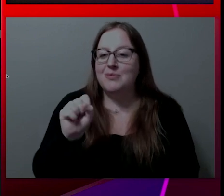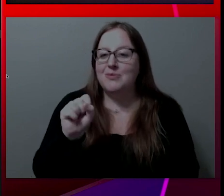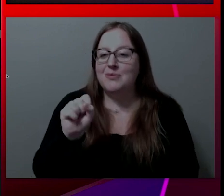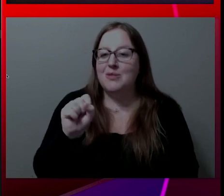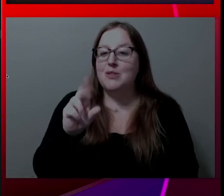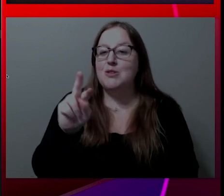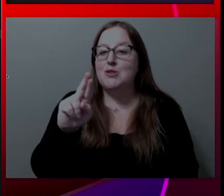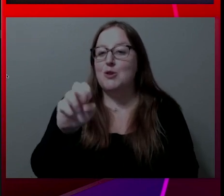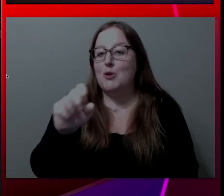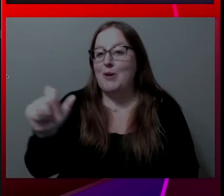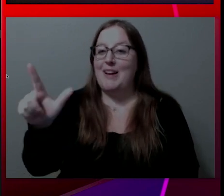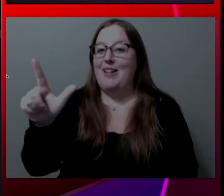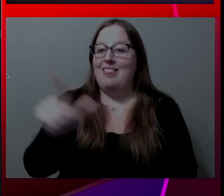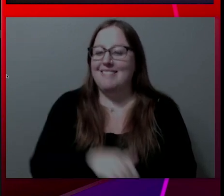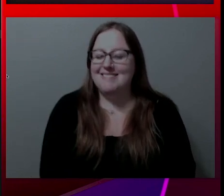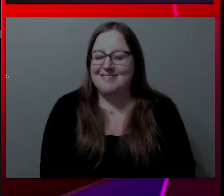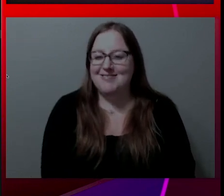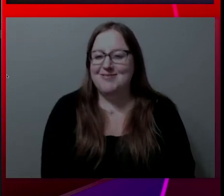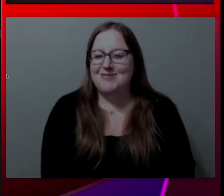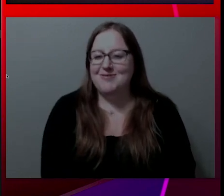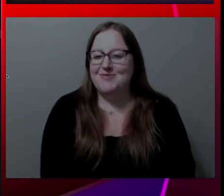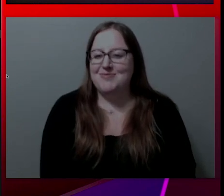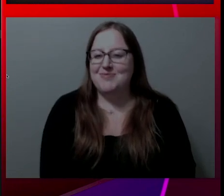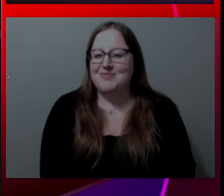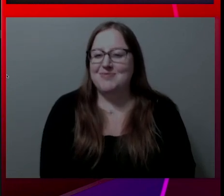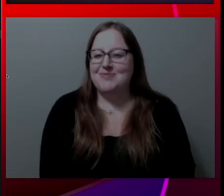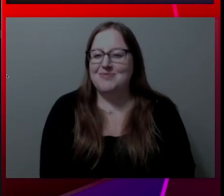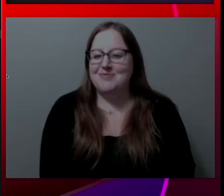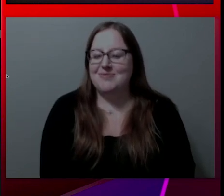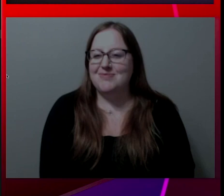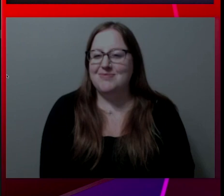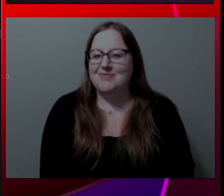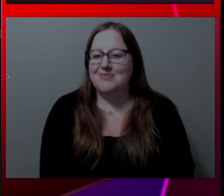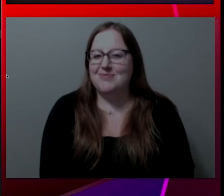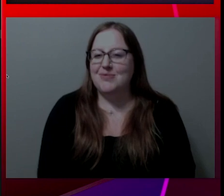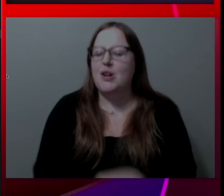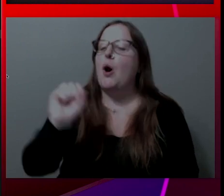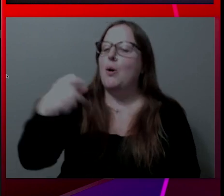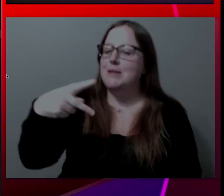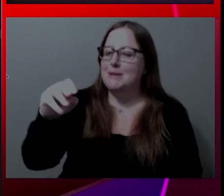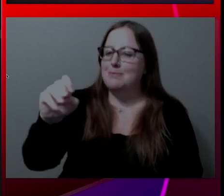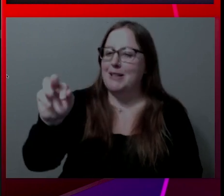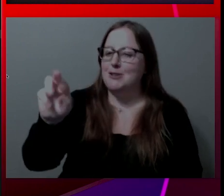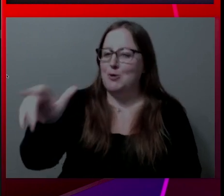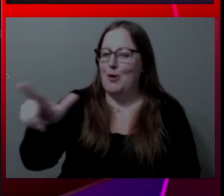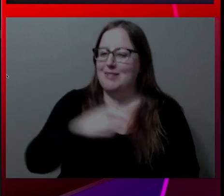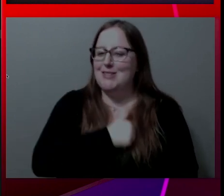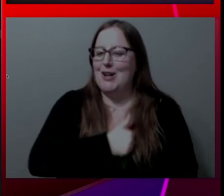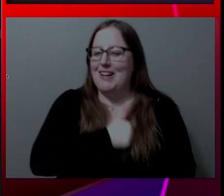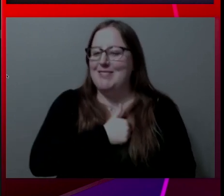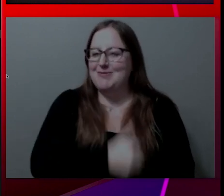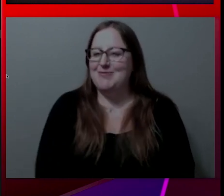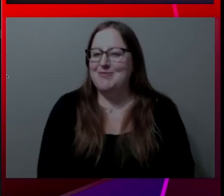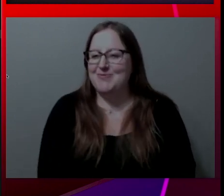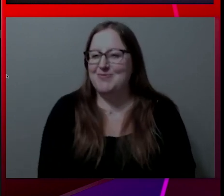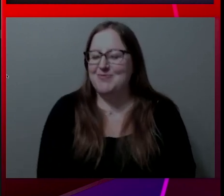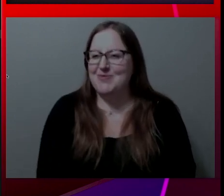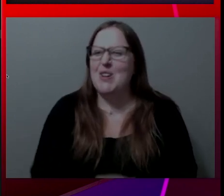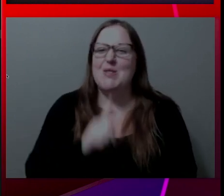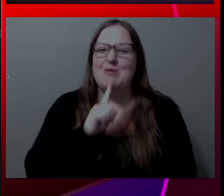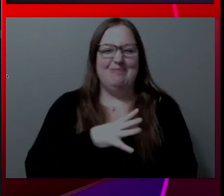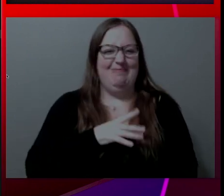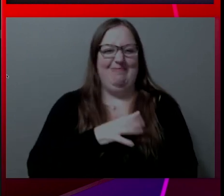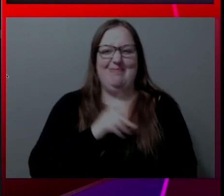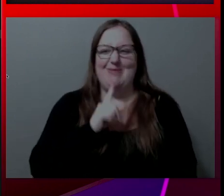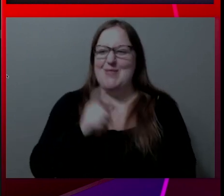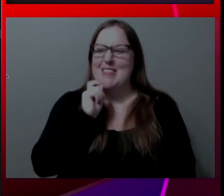surreal. Surreal, yeah. Oh, spectral at the top, I see it. Oops. Wow. This is really cool. Wow. Yeah. So